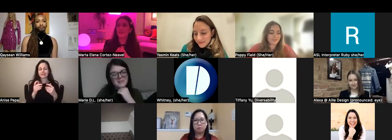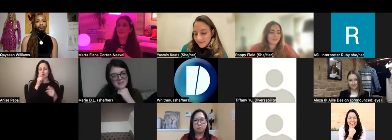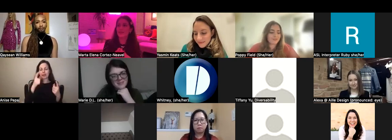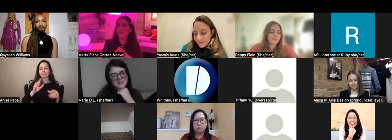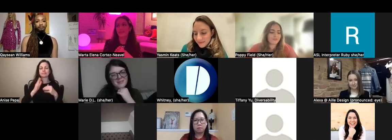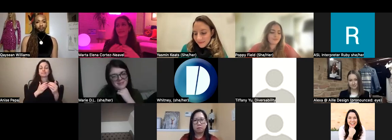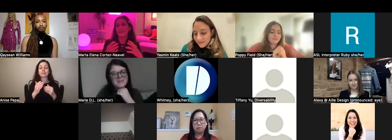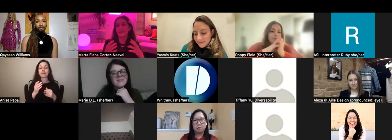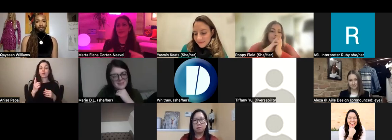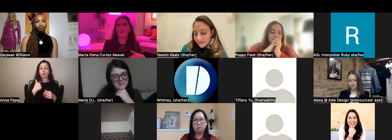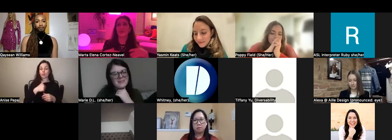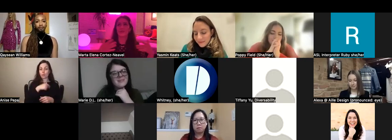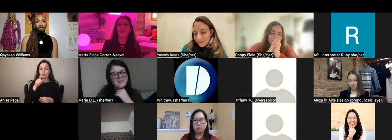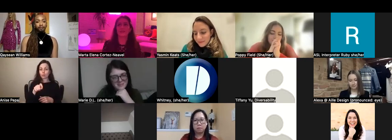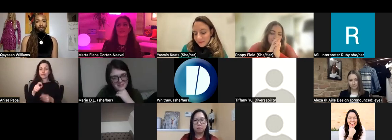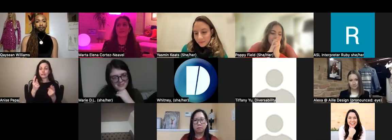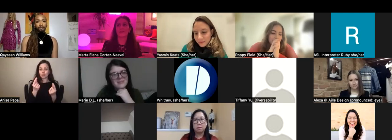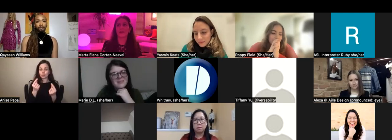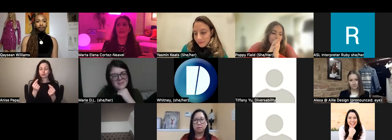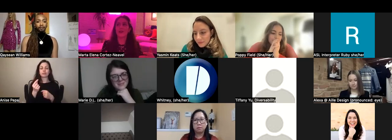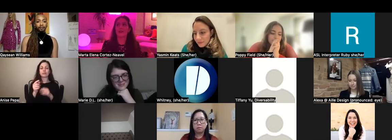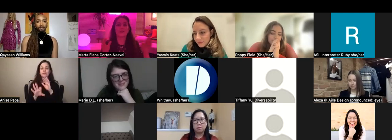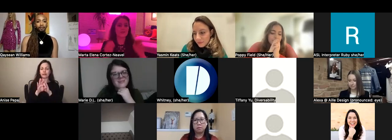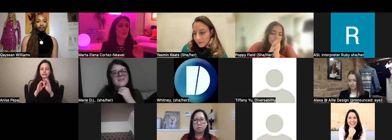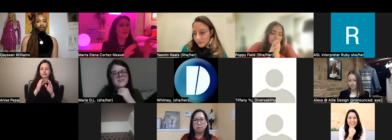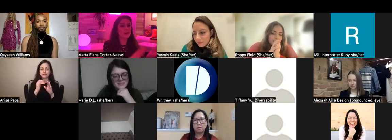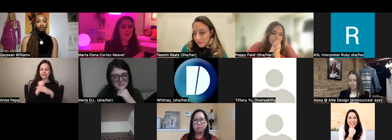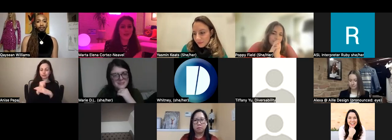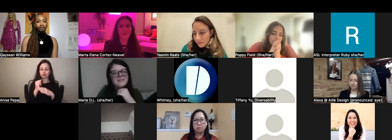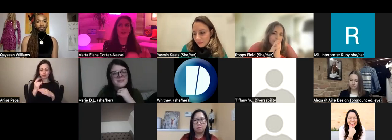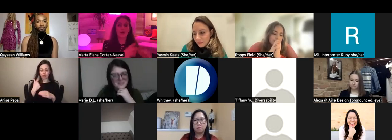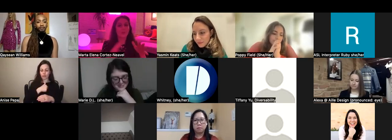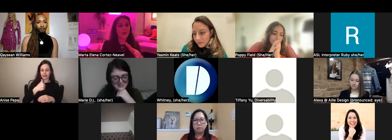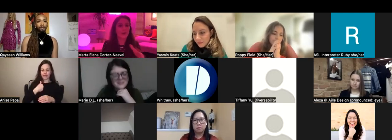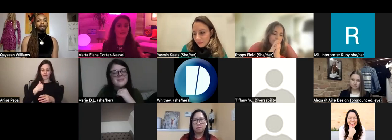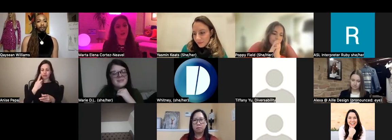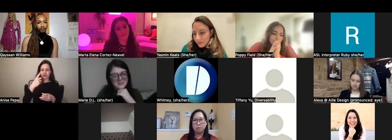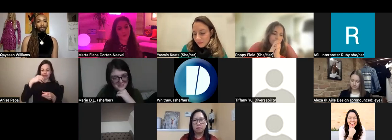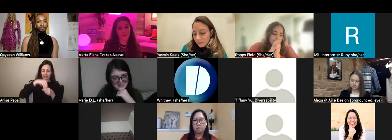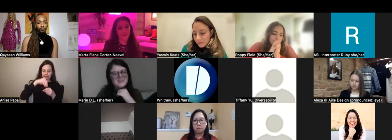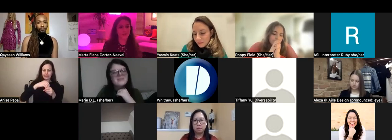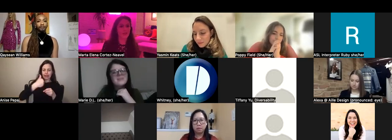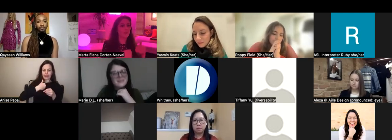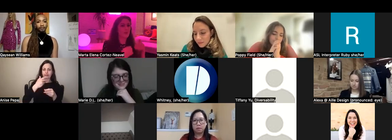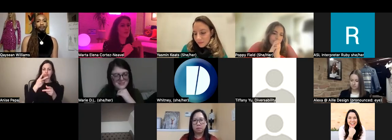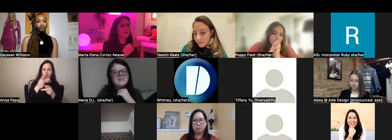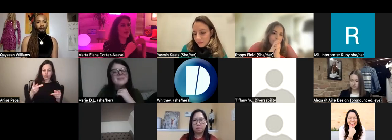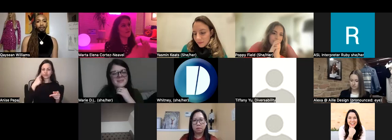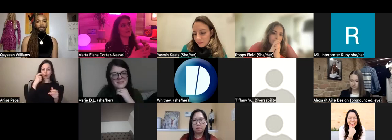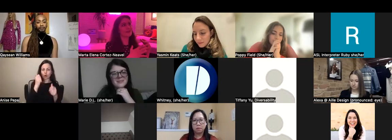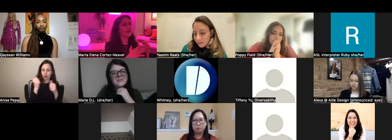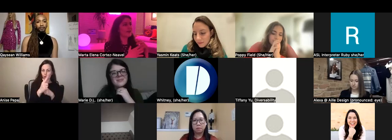we need to do is we need to make sure that we have an industry that, like, you know, somewhere in there are products for everyone. So like, whether